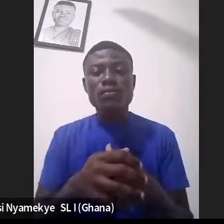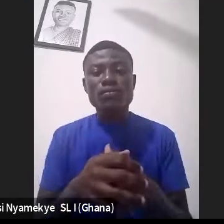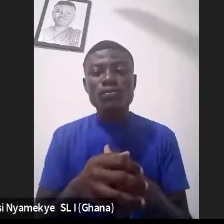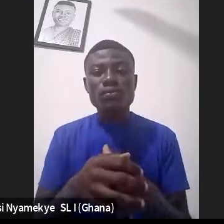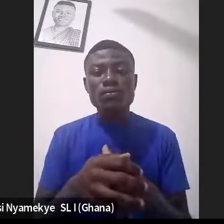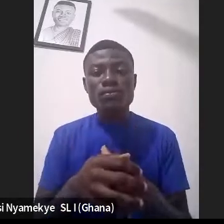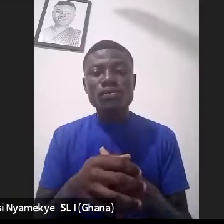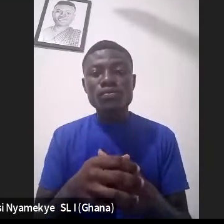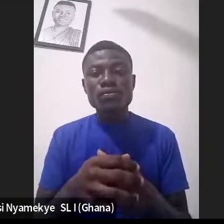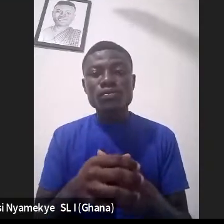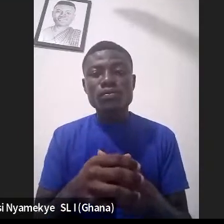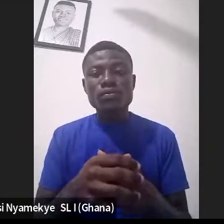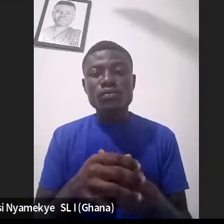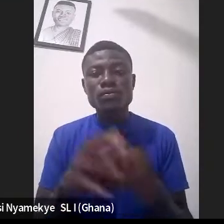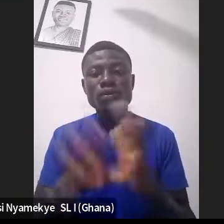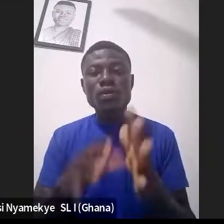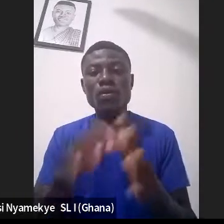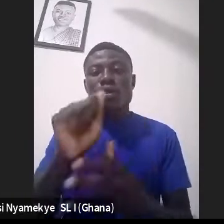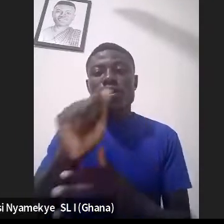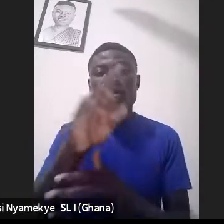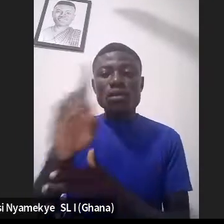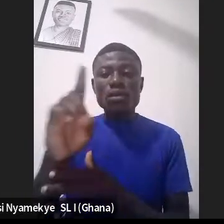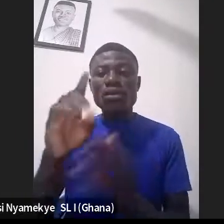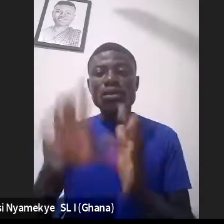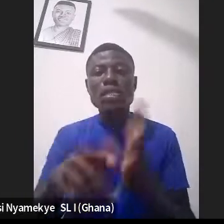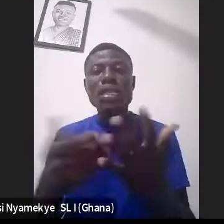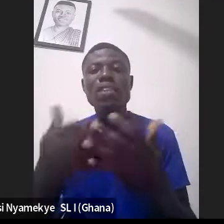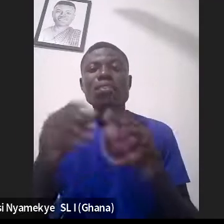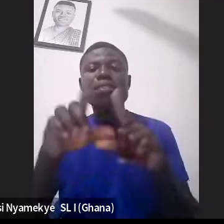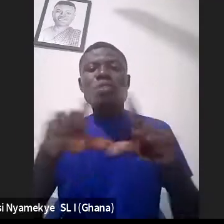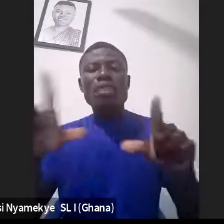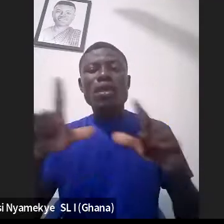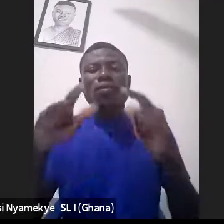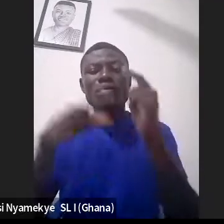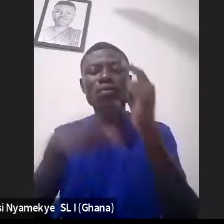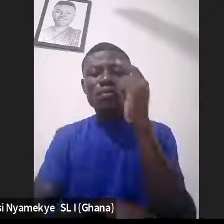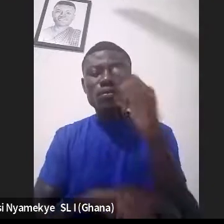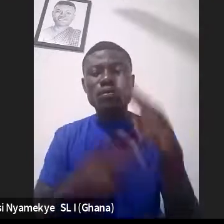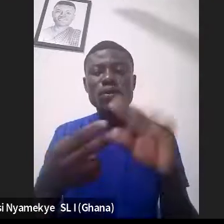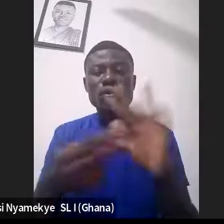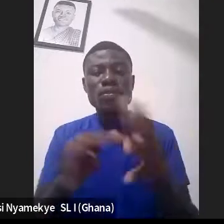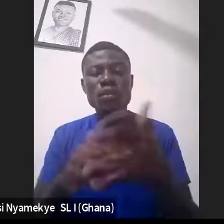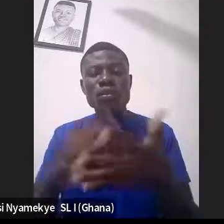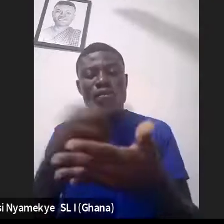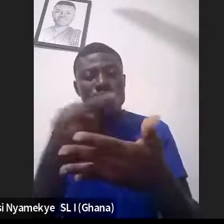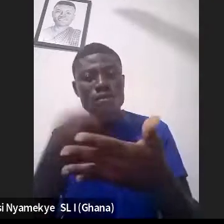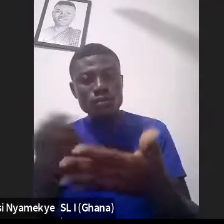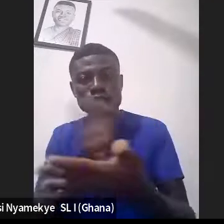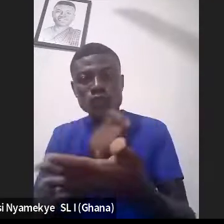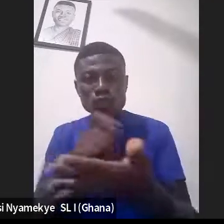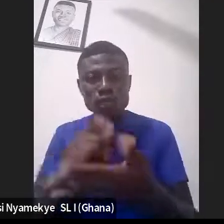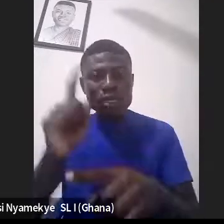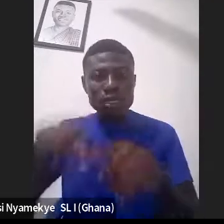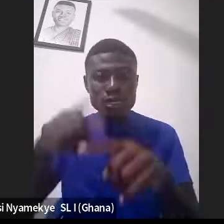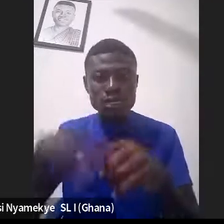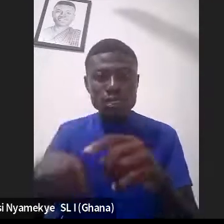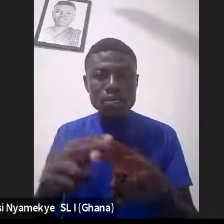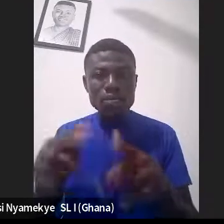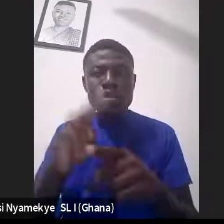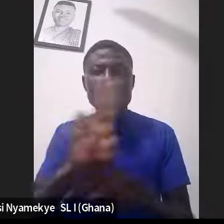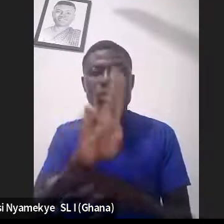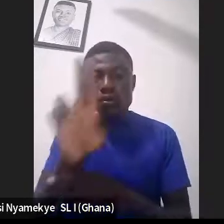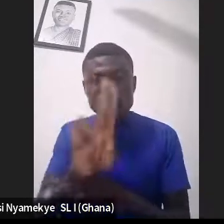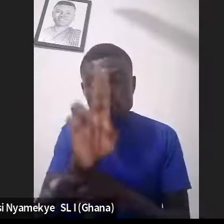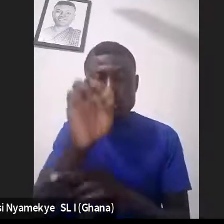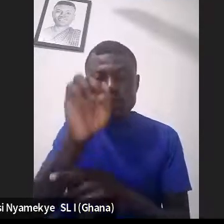inattentive ADD, a mild language disorder, and dysgraphia, which is the writing piece as well. But usually those go kind